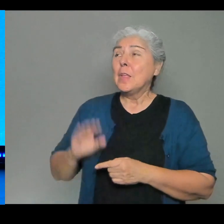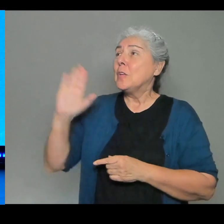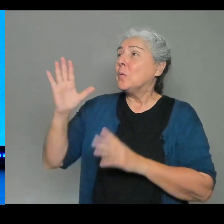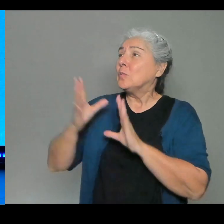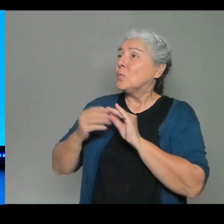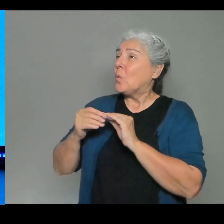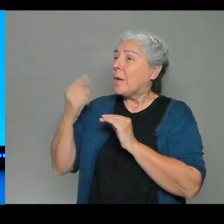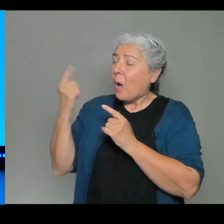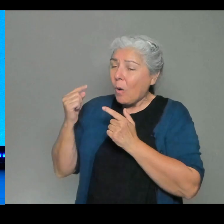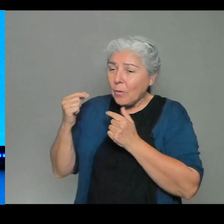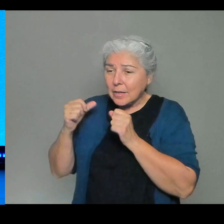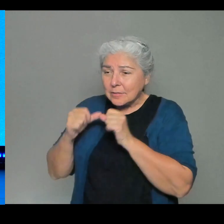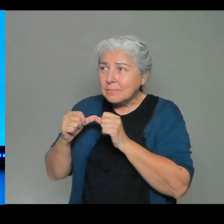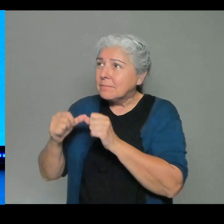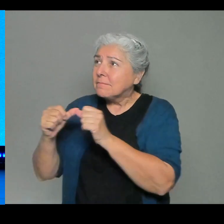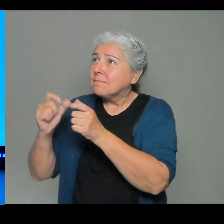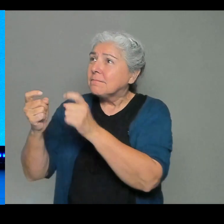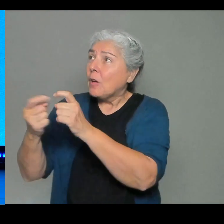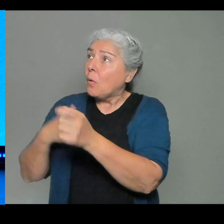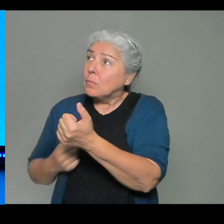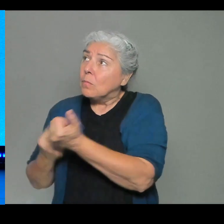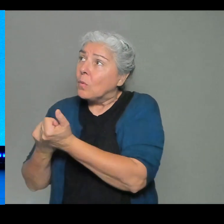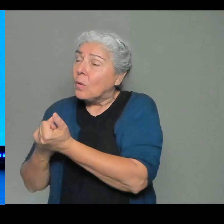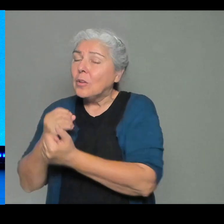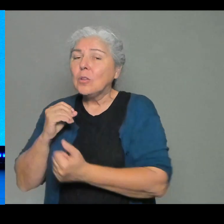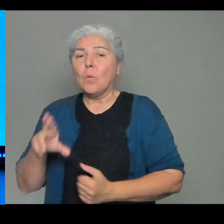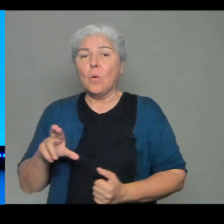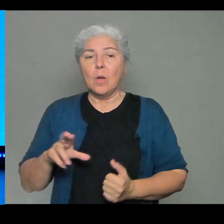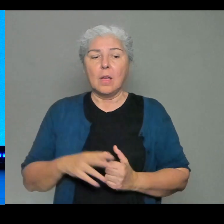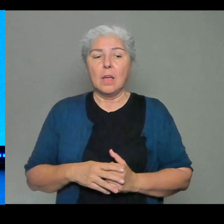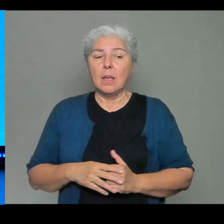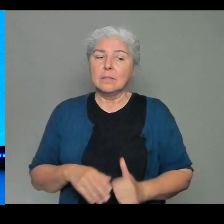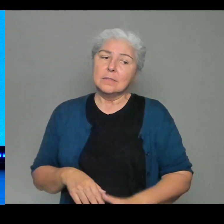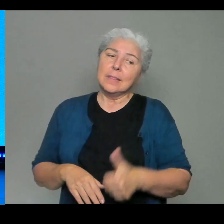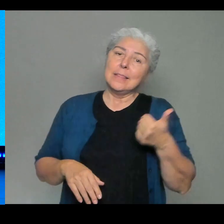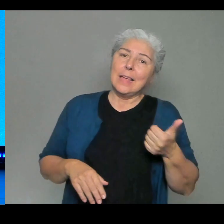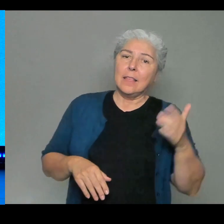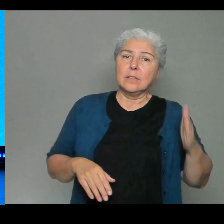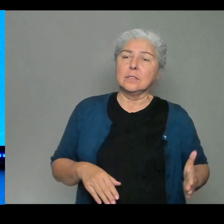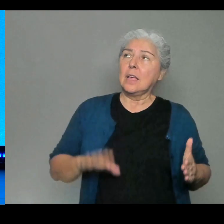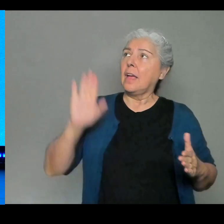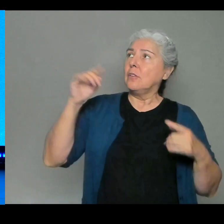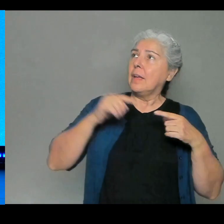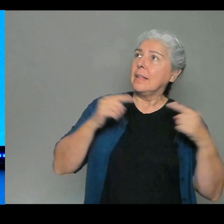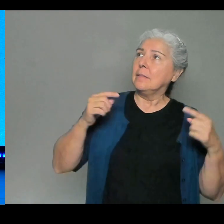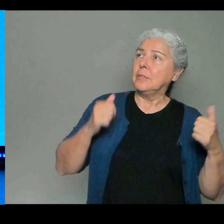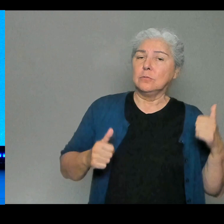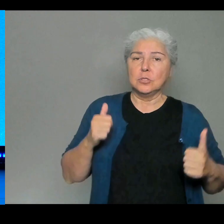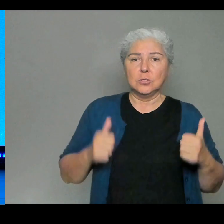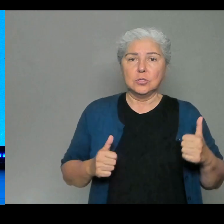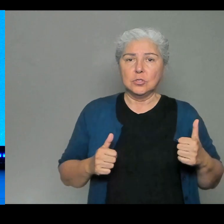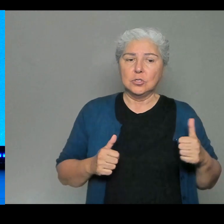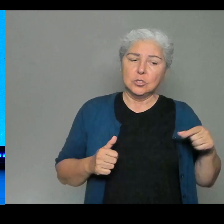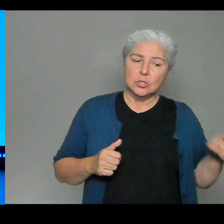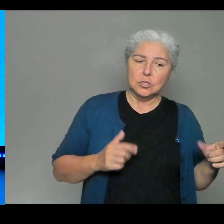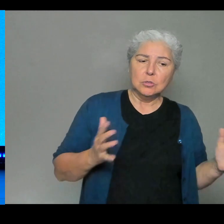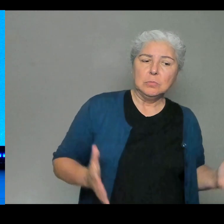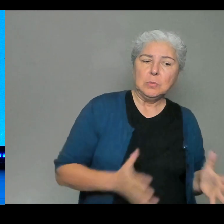your ever-developing narrative, or are we going to be part of the other side, your